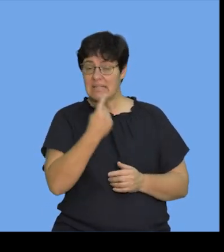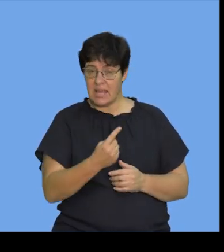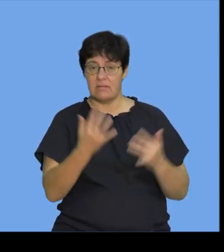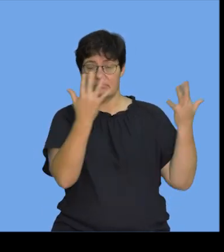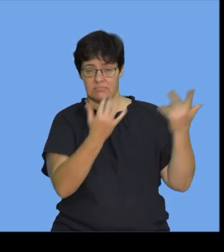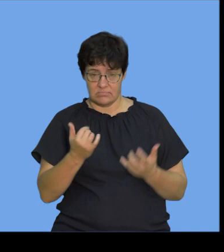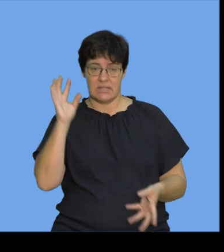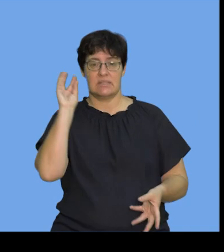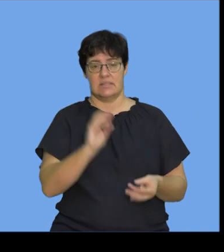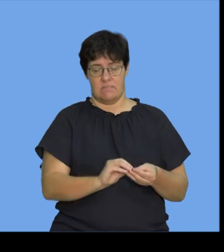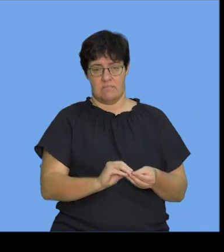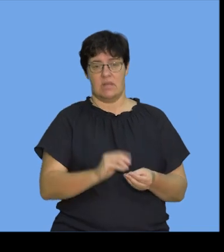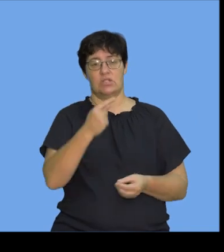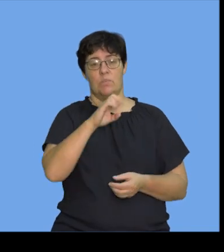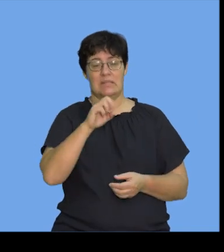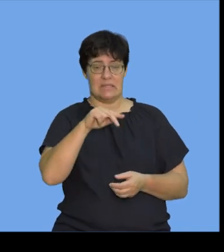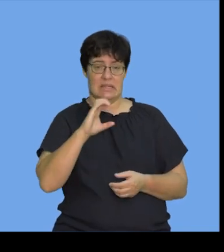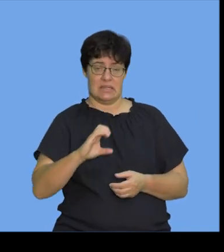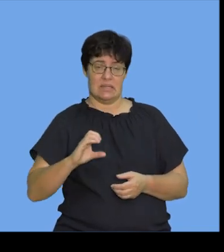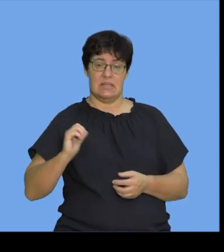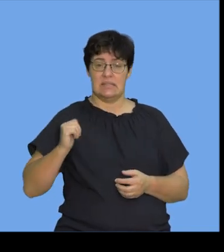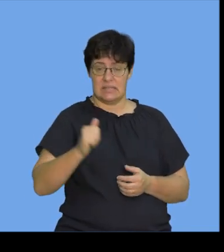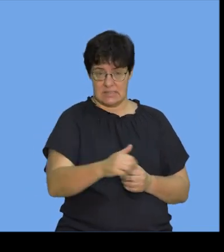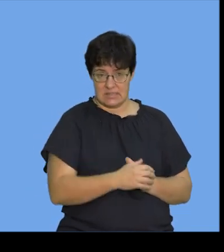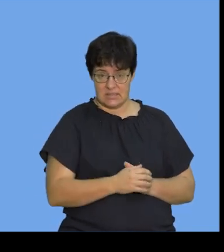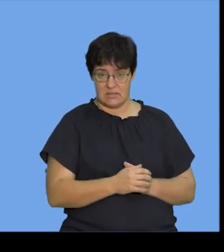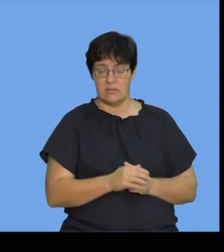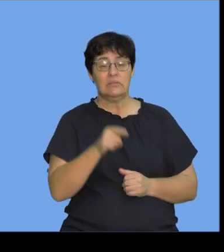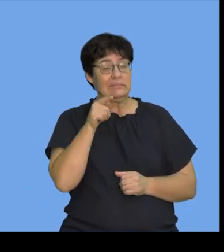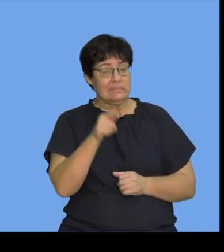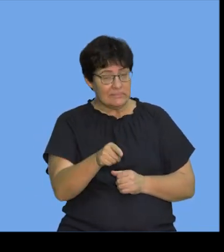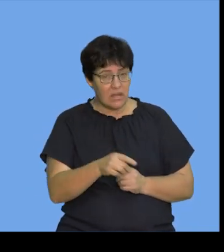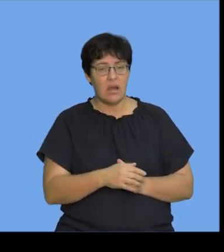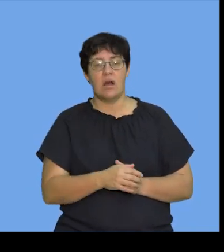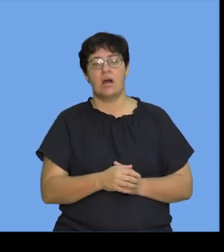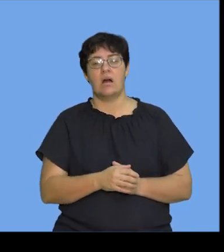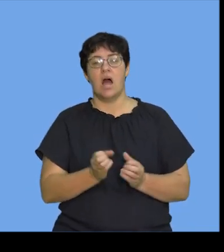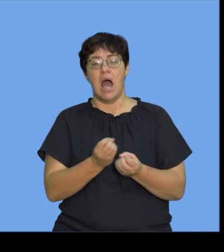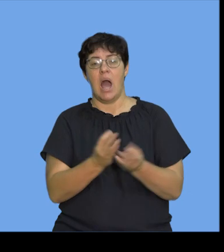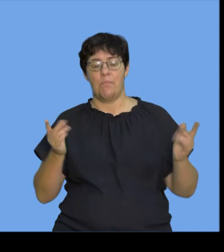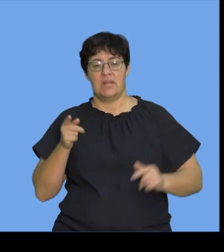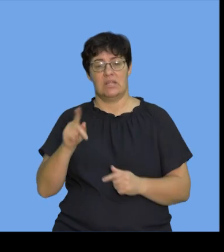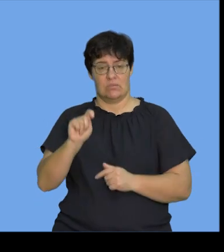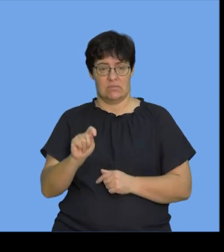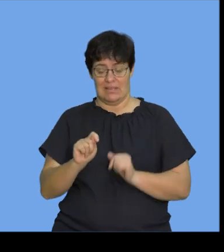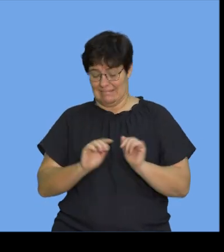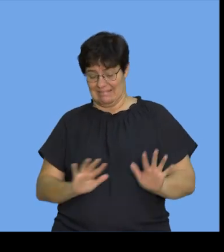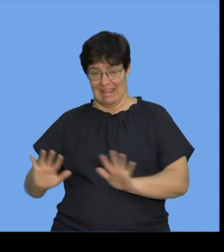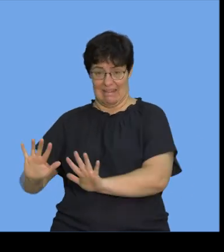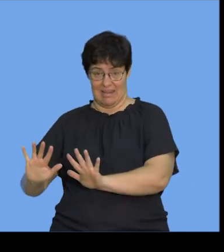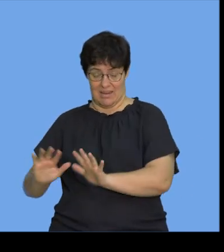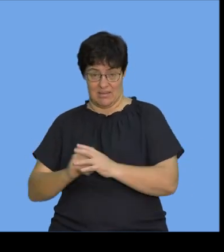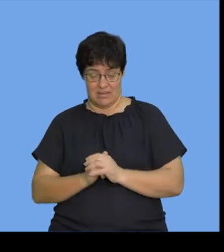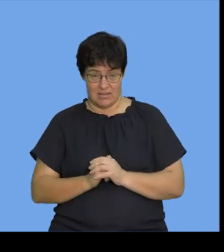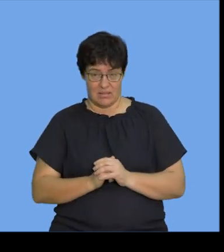the sum of the geometric series. The sum of the geometric series up to how many terms? 10 of them, right?